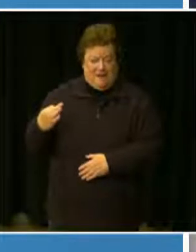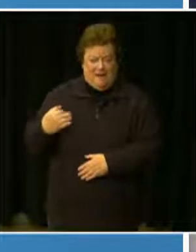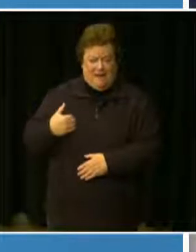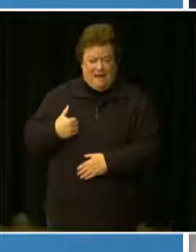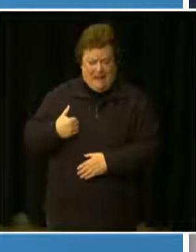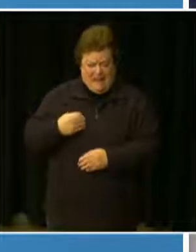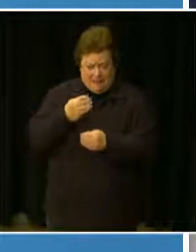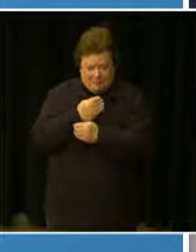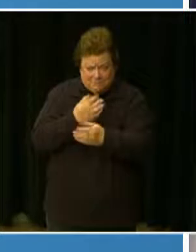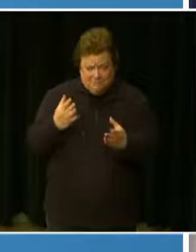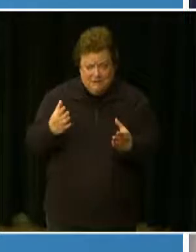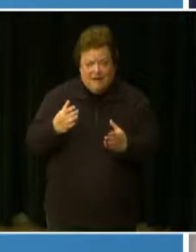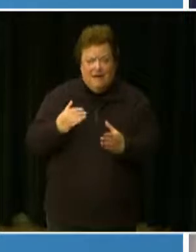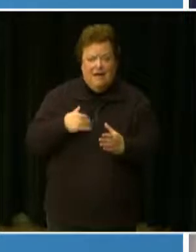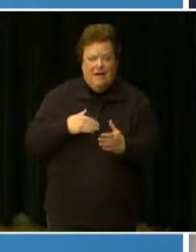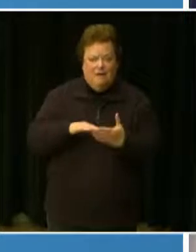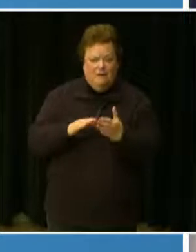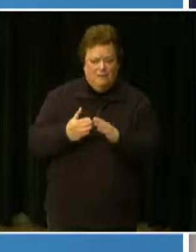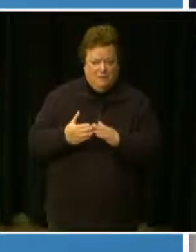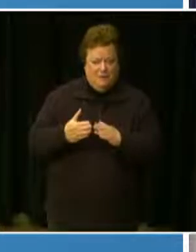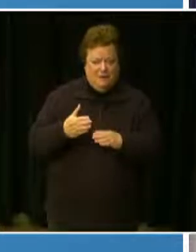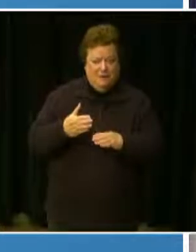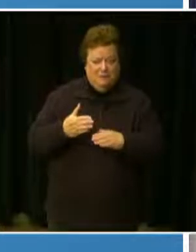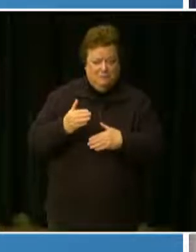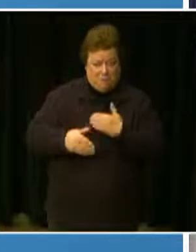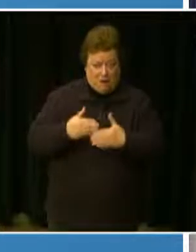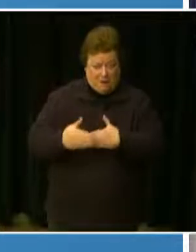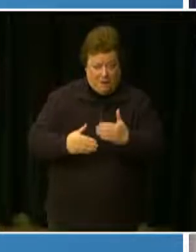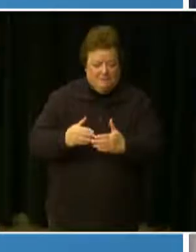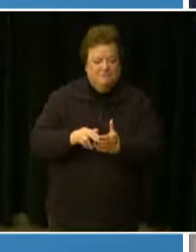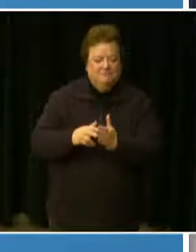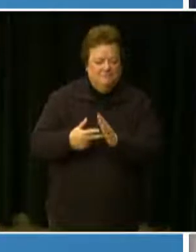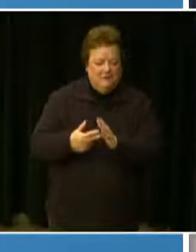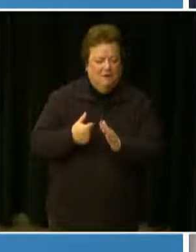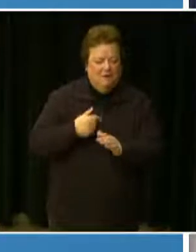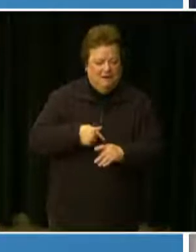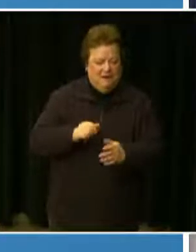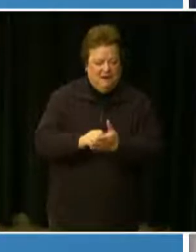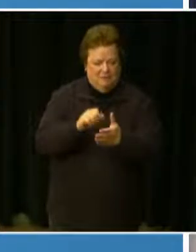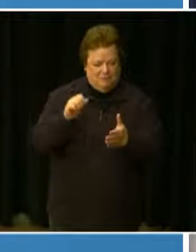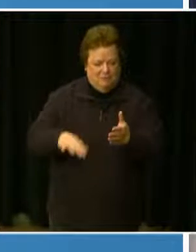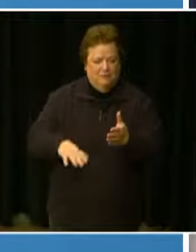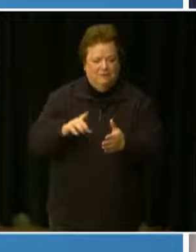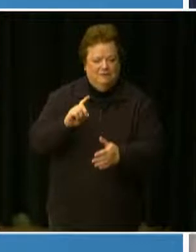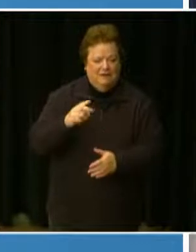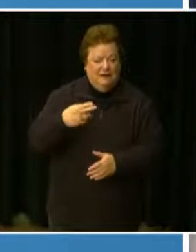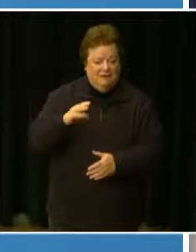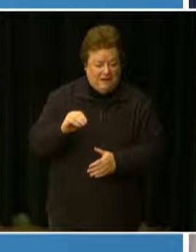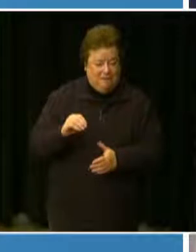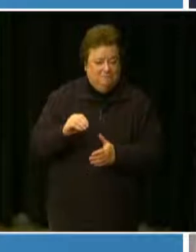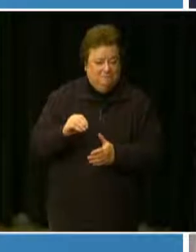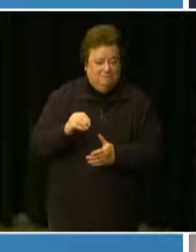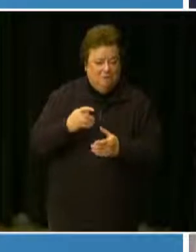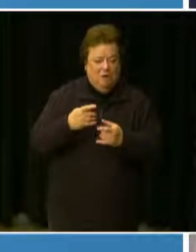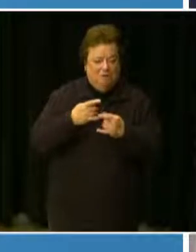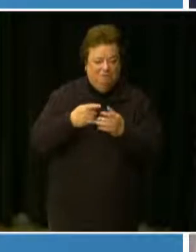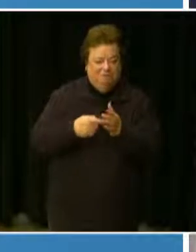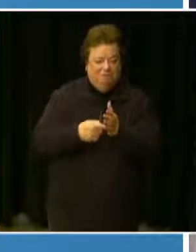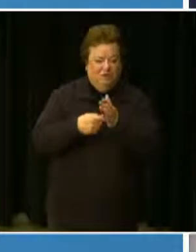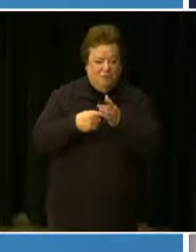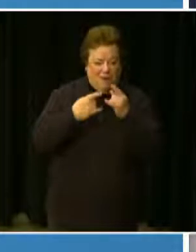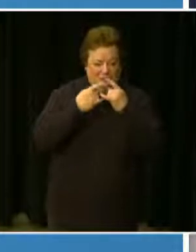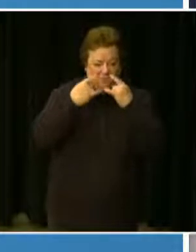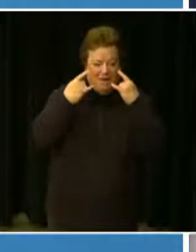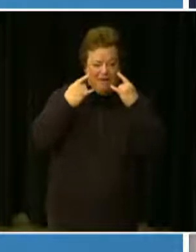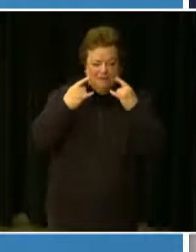on our community's progress, we were able to remove the directed health measure early. Through the weekend and so far this